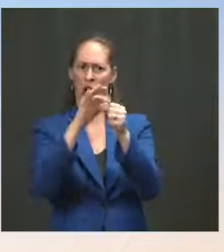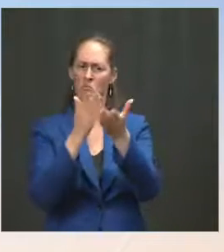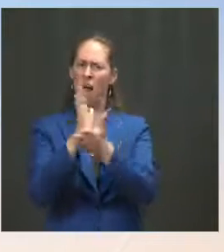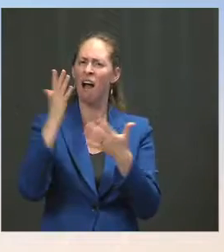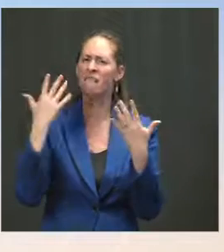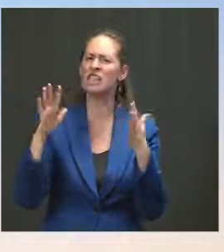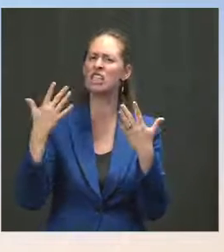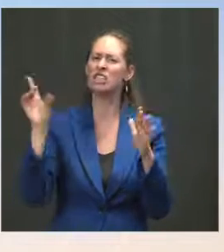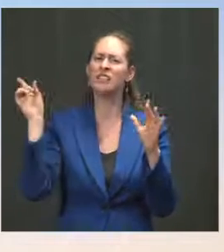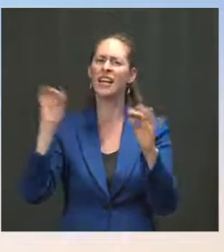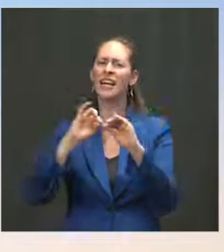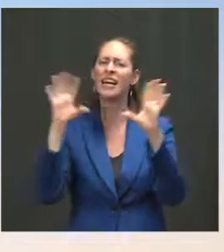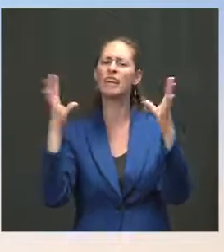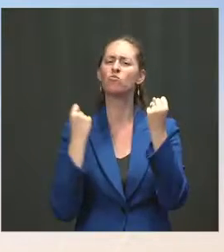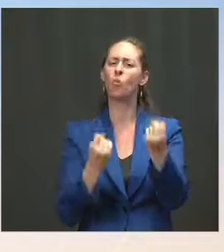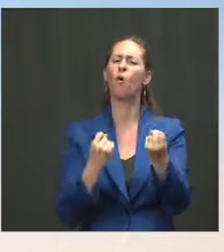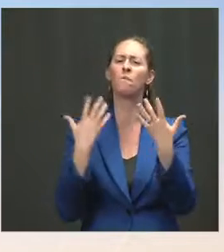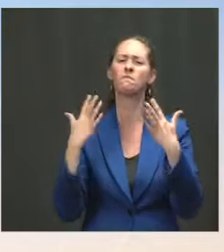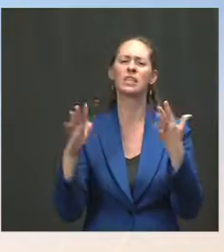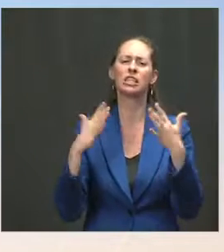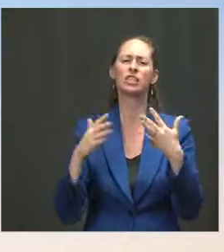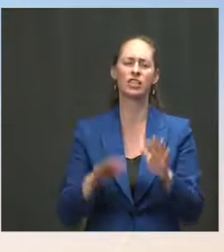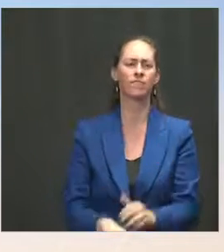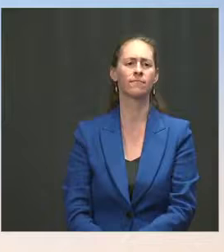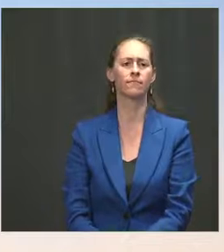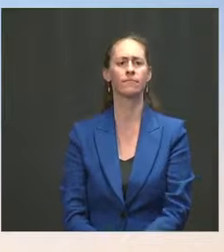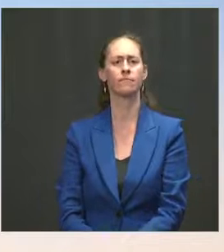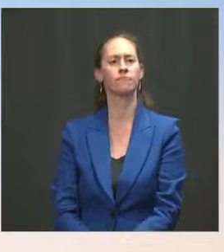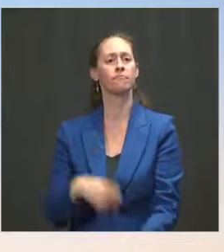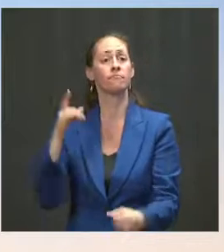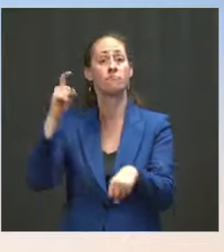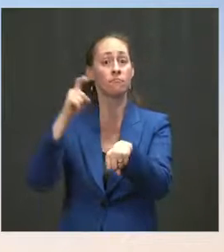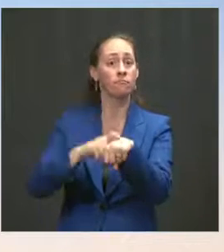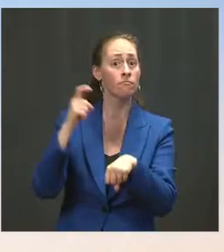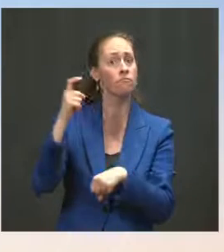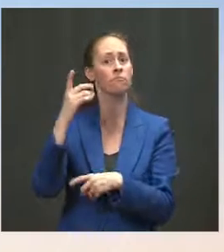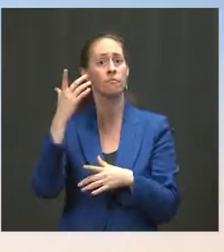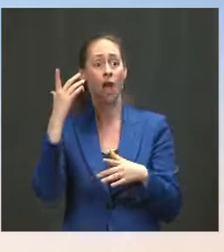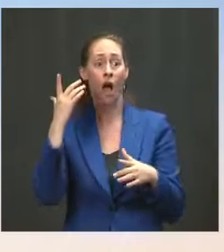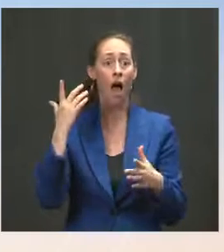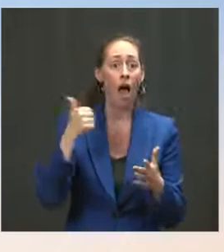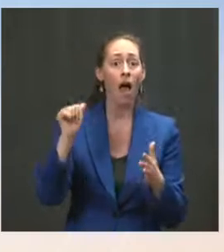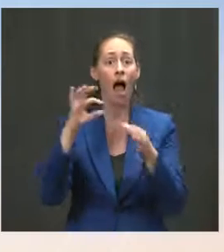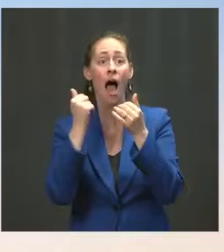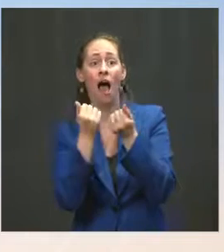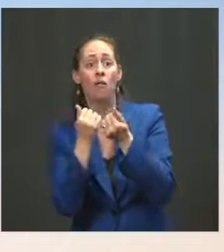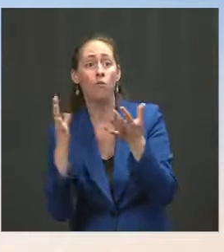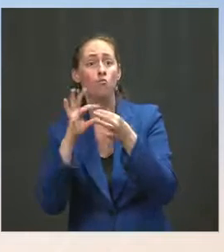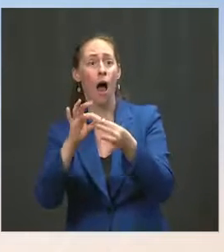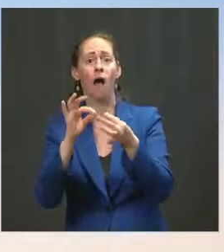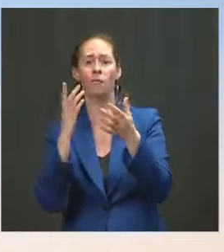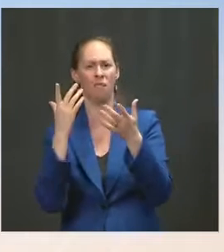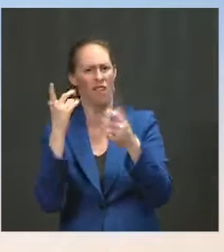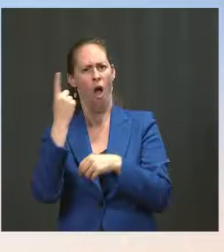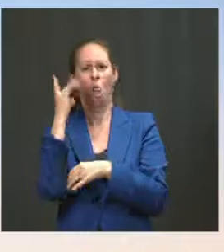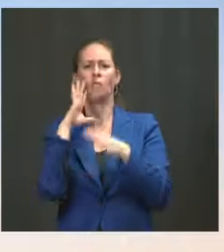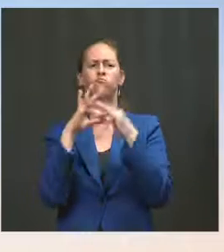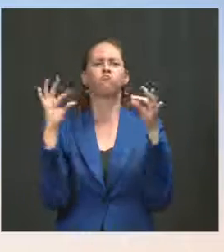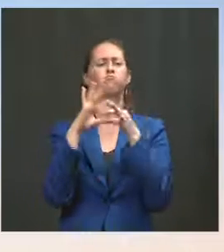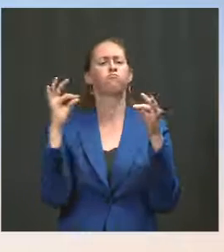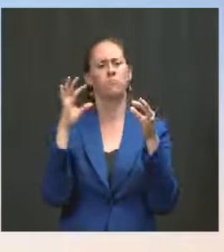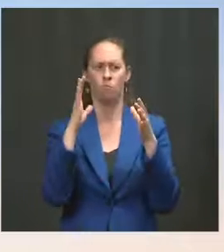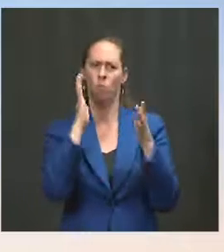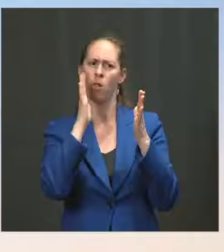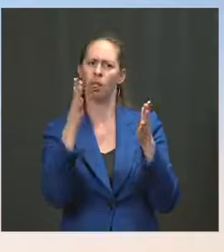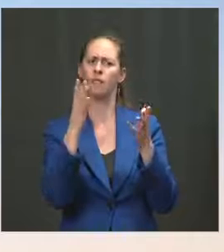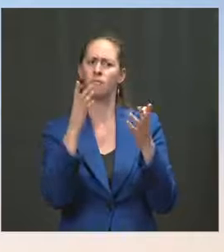He will continue to speak out on this issue. He will continue to advocate for fundamental rights, and he will look forward to signing legislation into law. Go ahead.